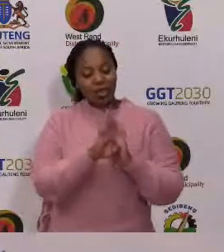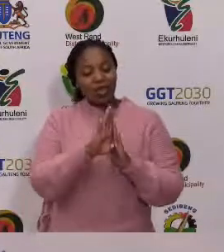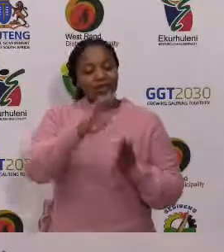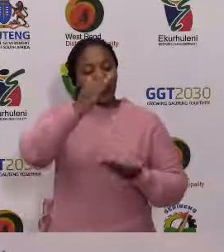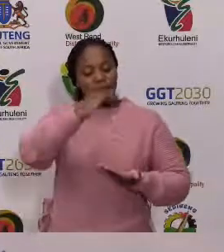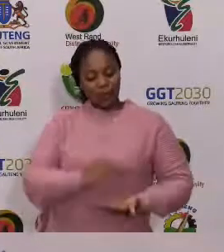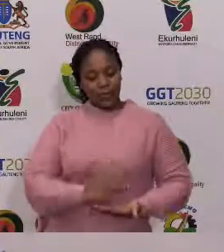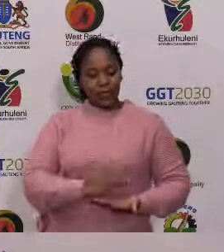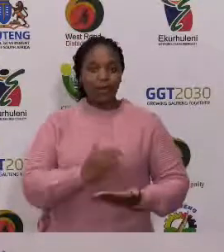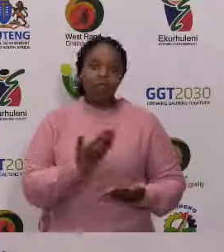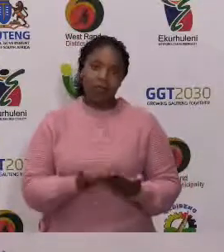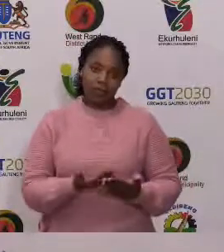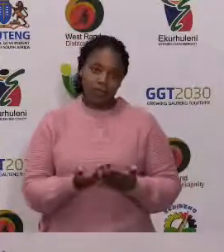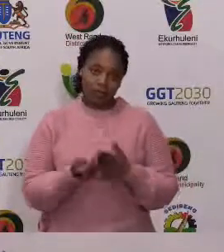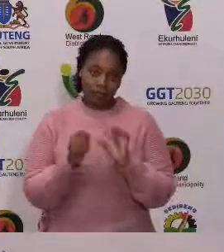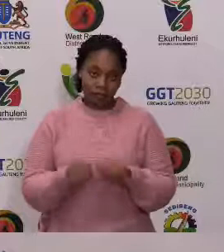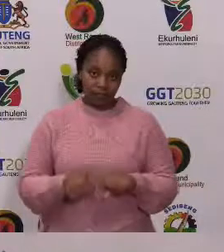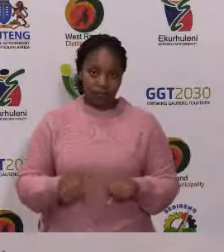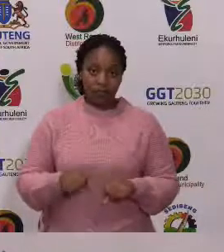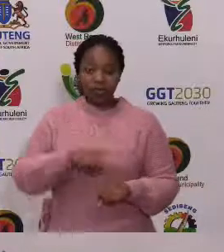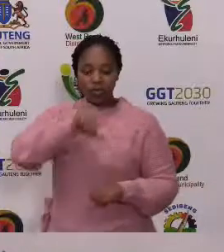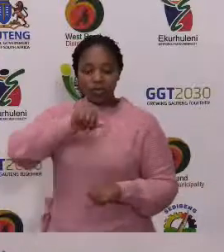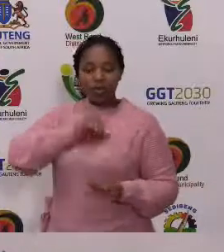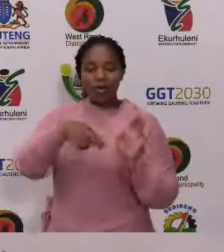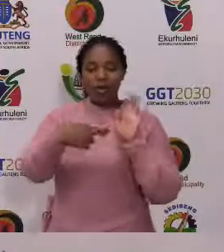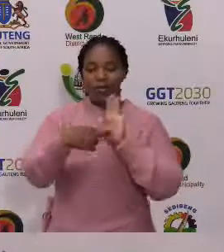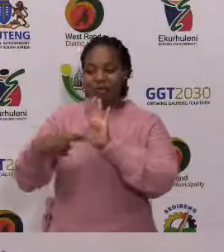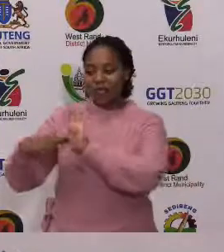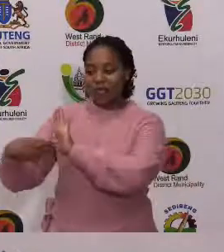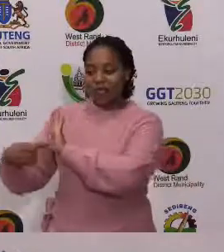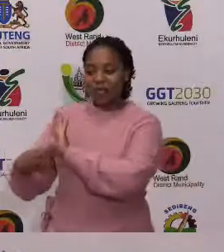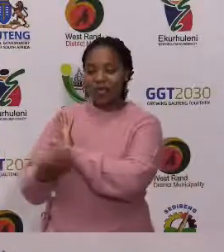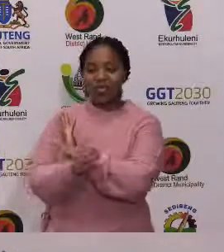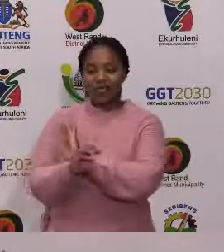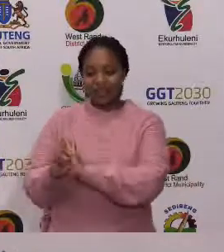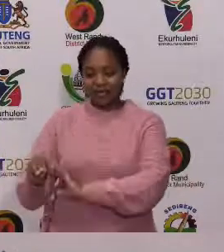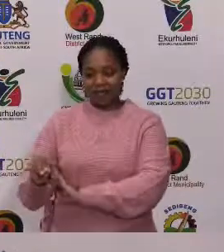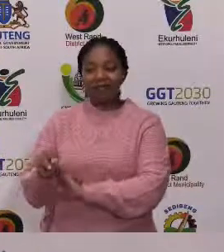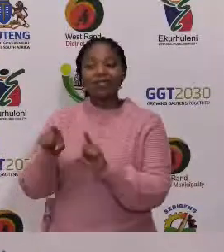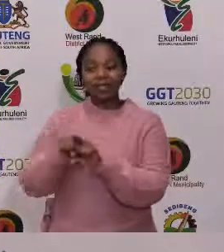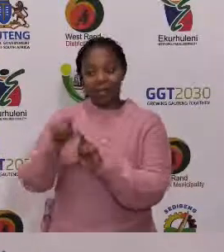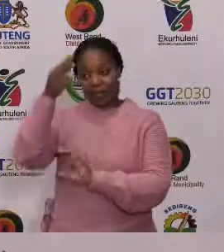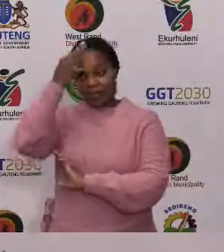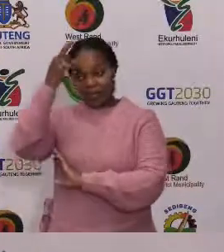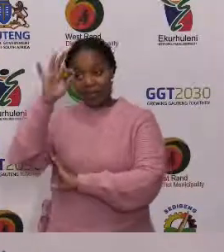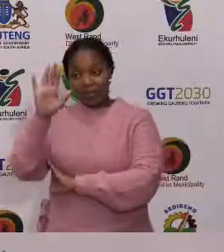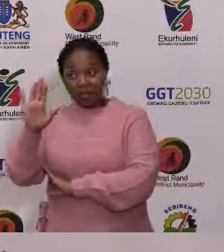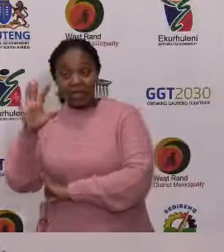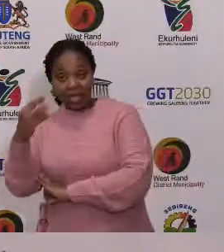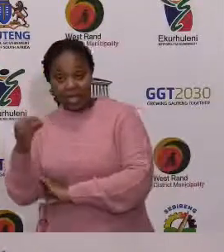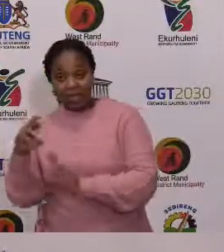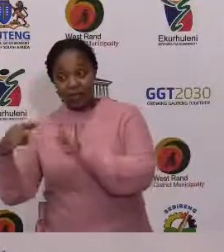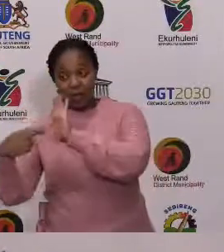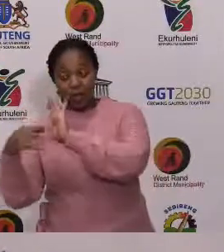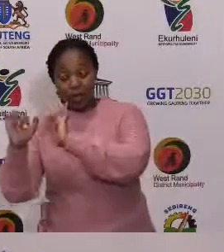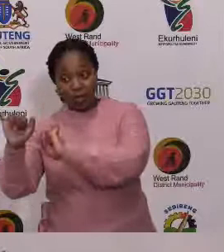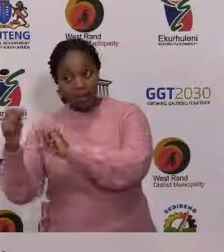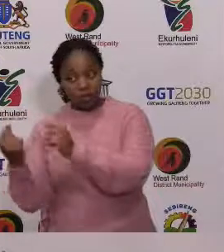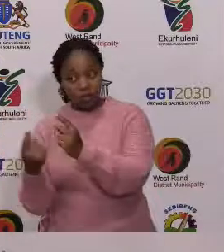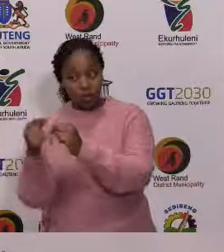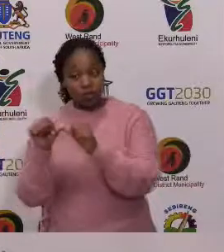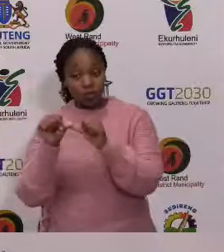possible. So we all have a role to play, as much as government has a role to play to continue identifying